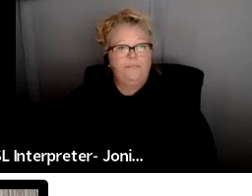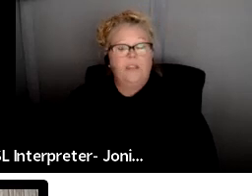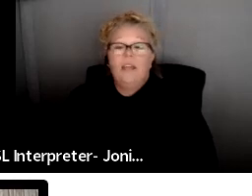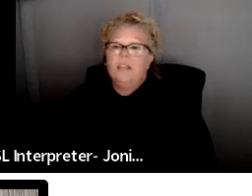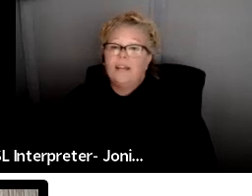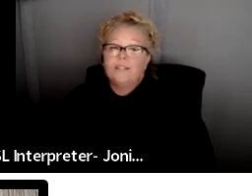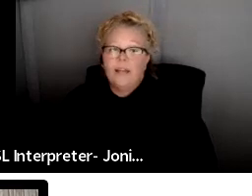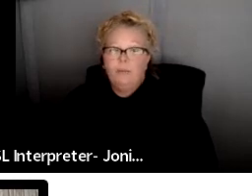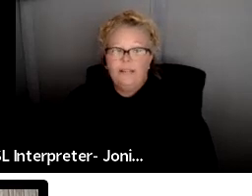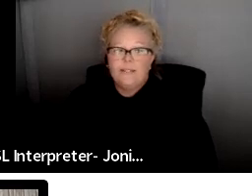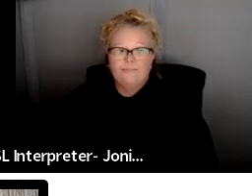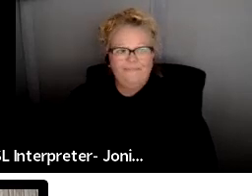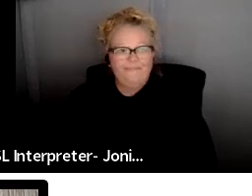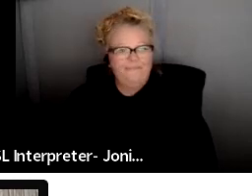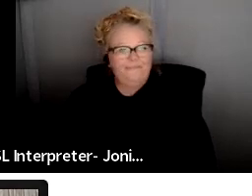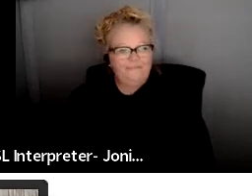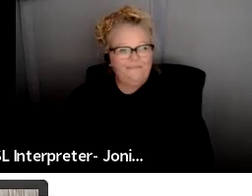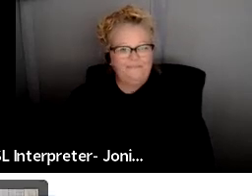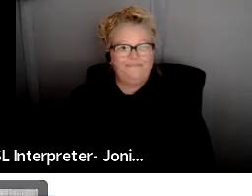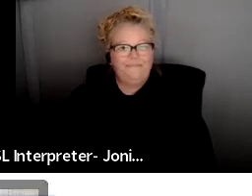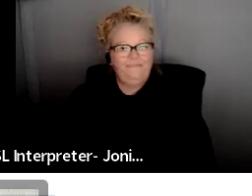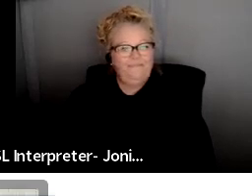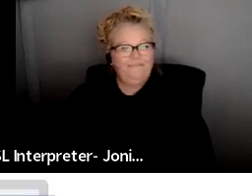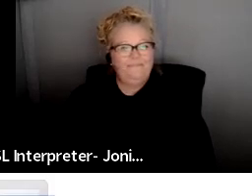slide. Next slide, please.